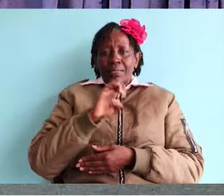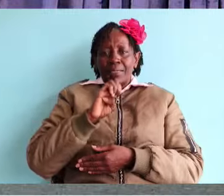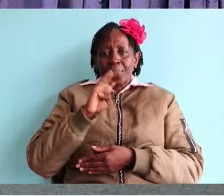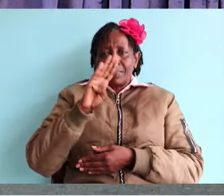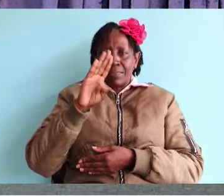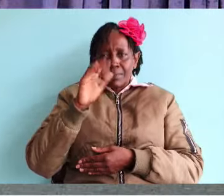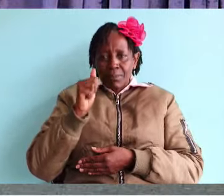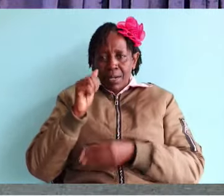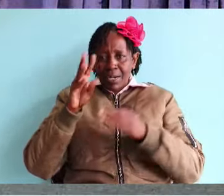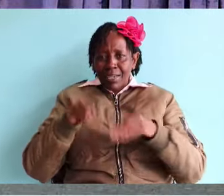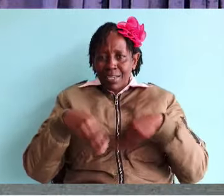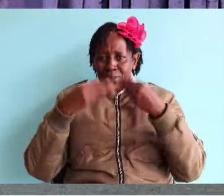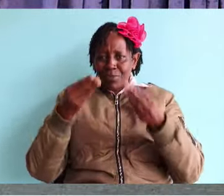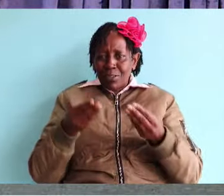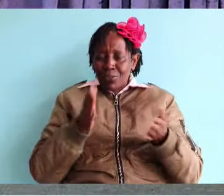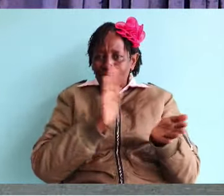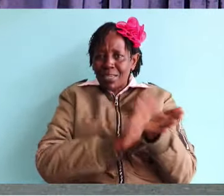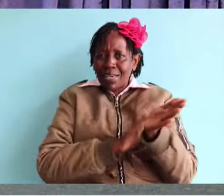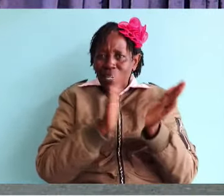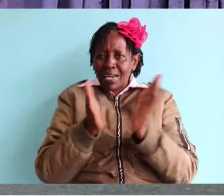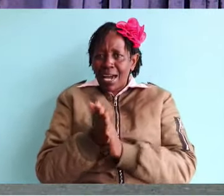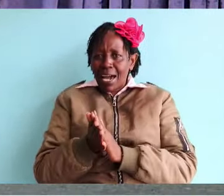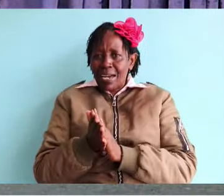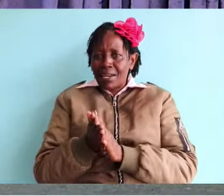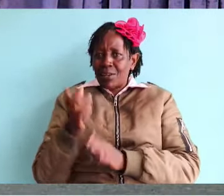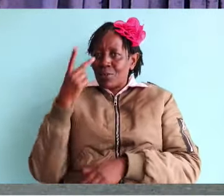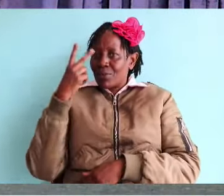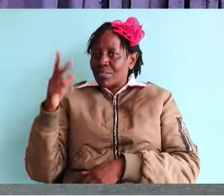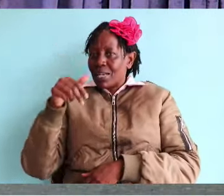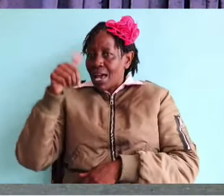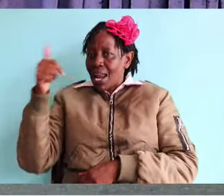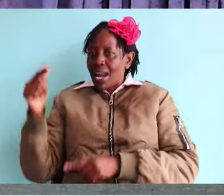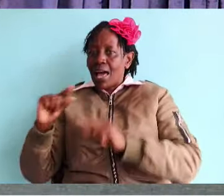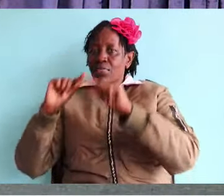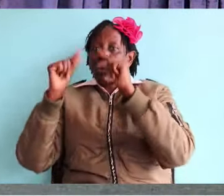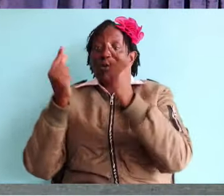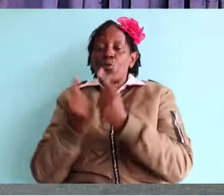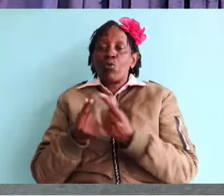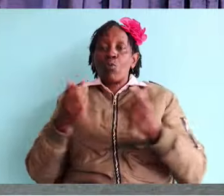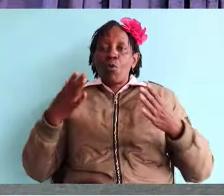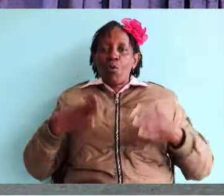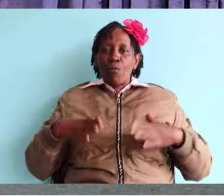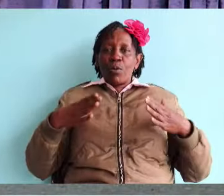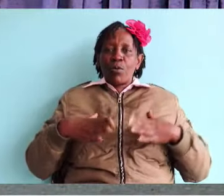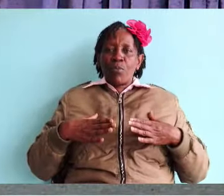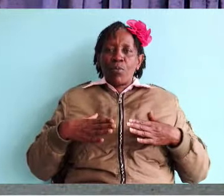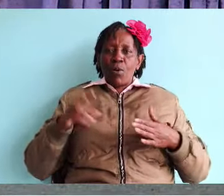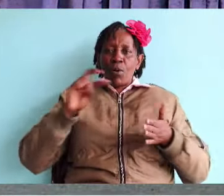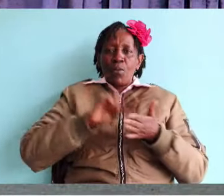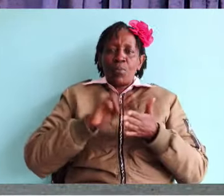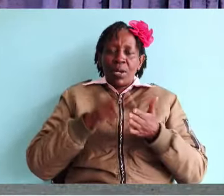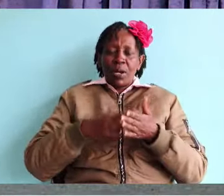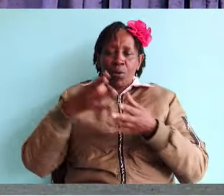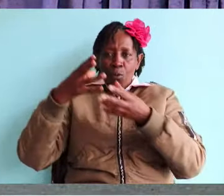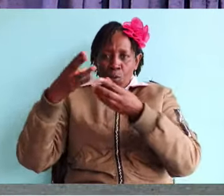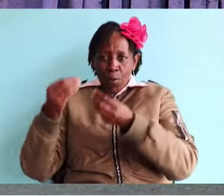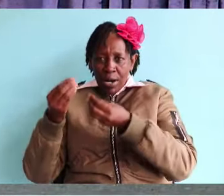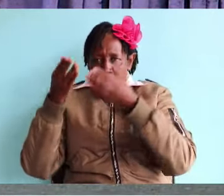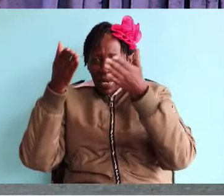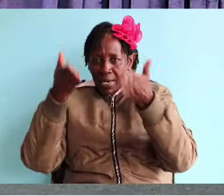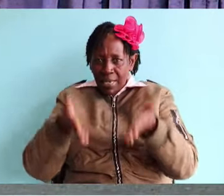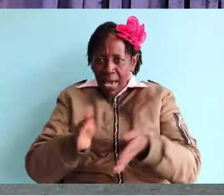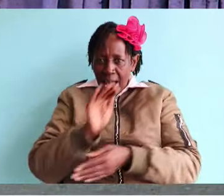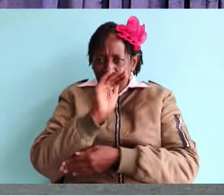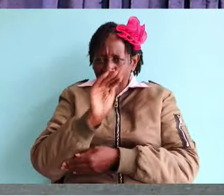his hand. And we find another group of people also, the people of Succoth. He went down to them and he asked for the